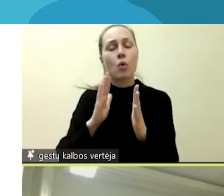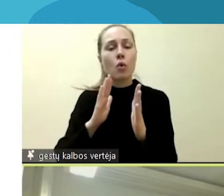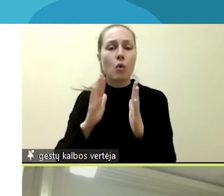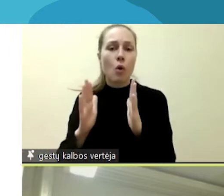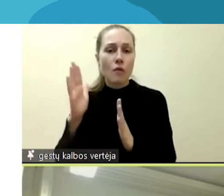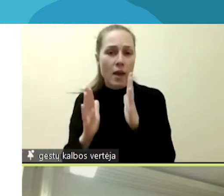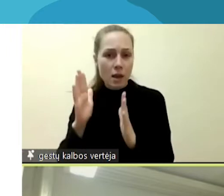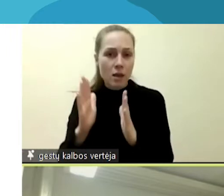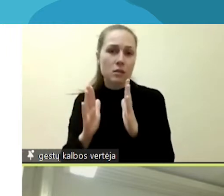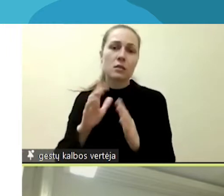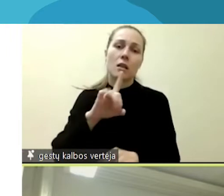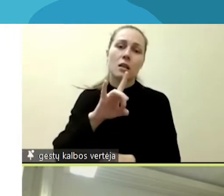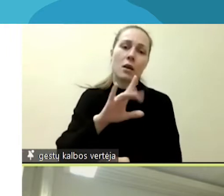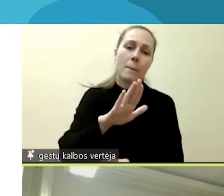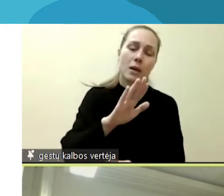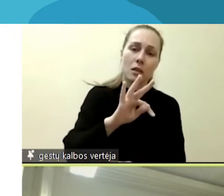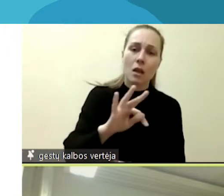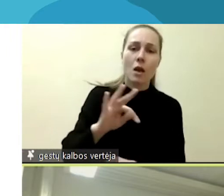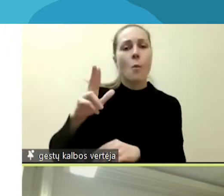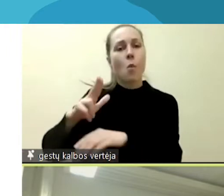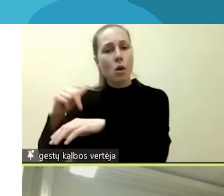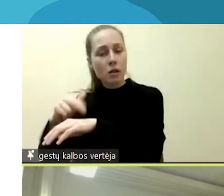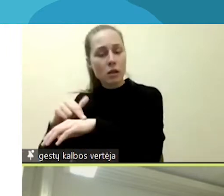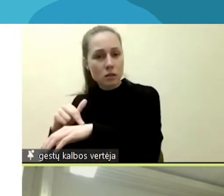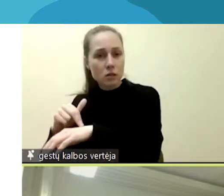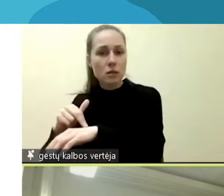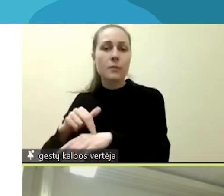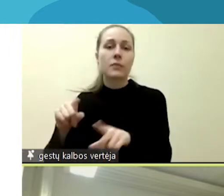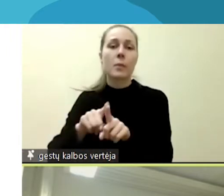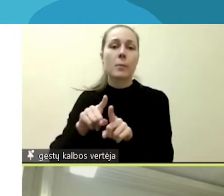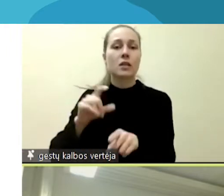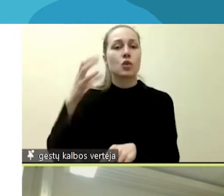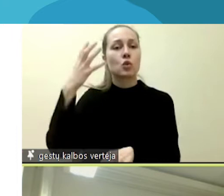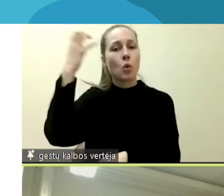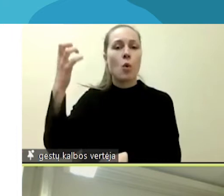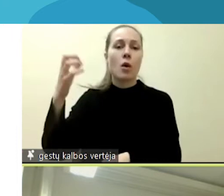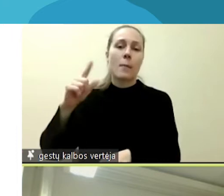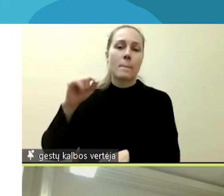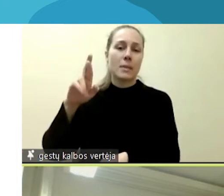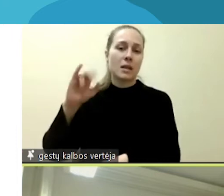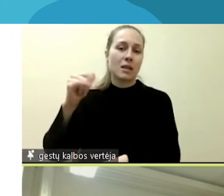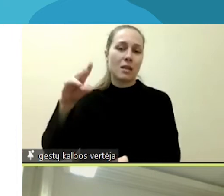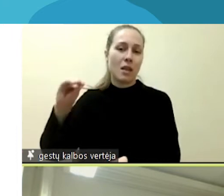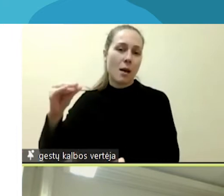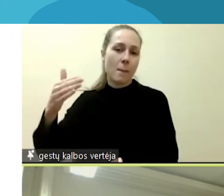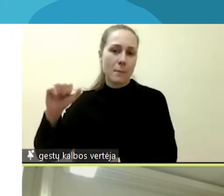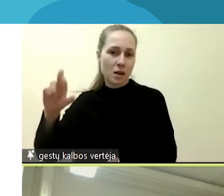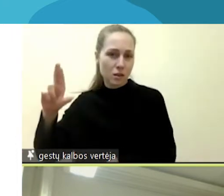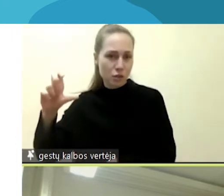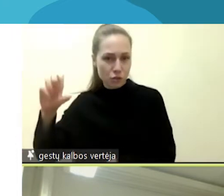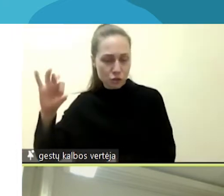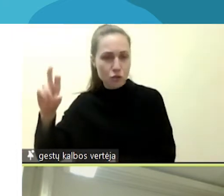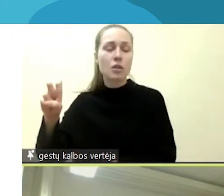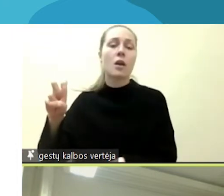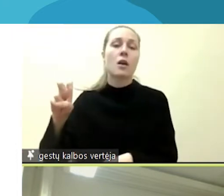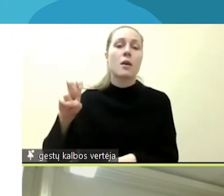group. And then we also have what is not so good. What could